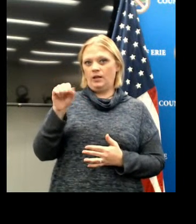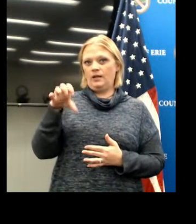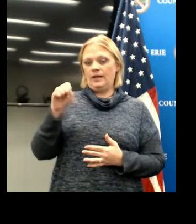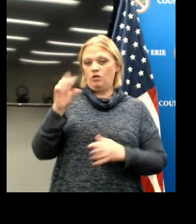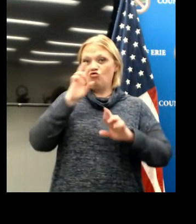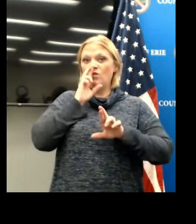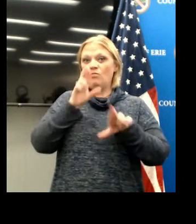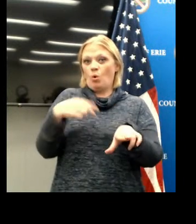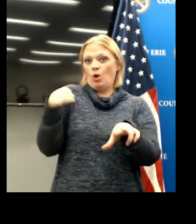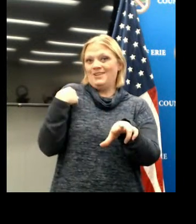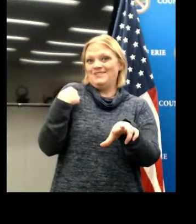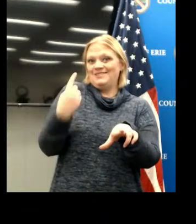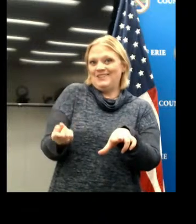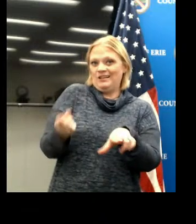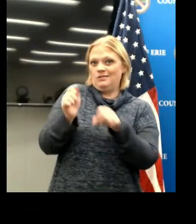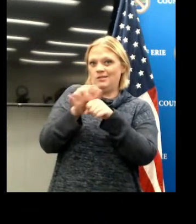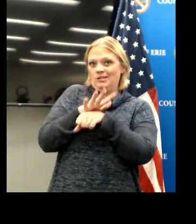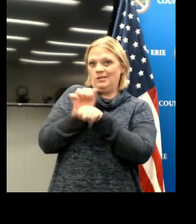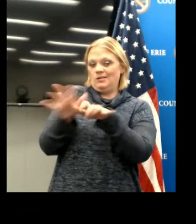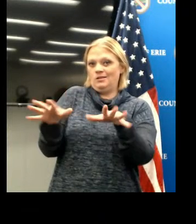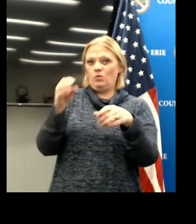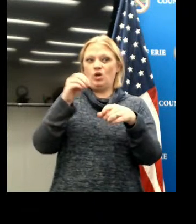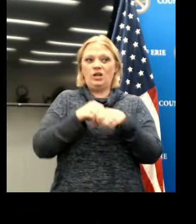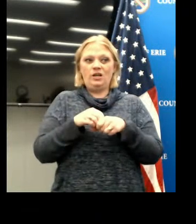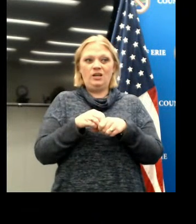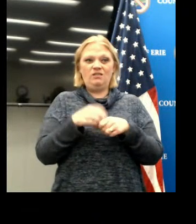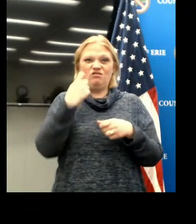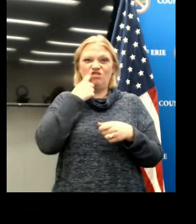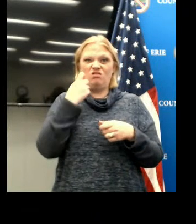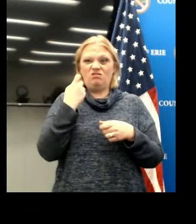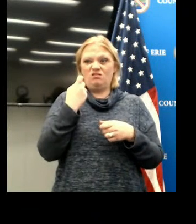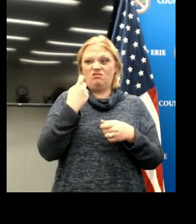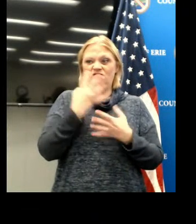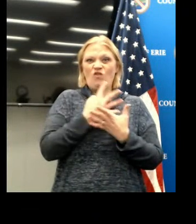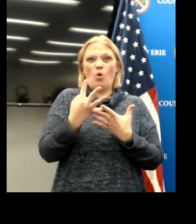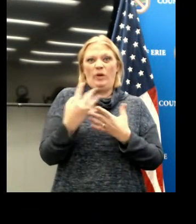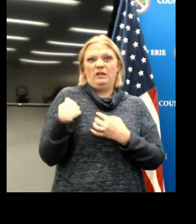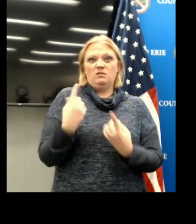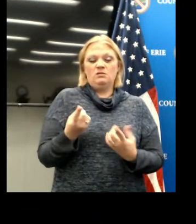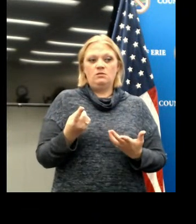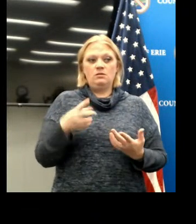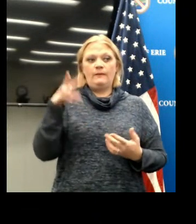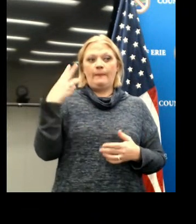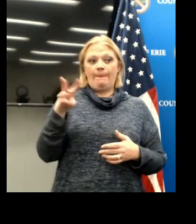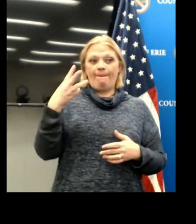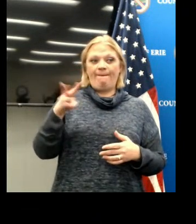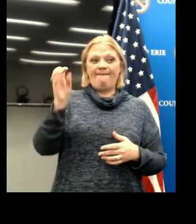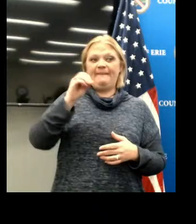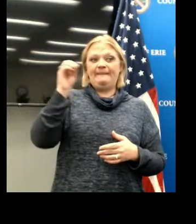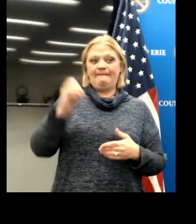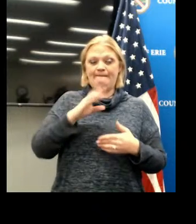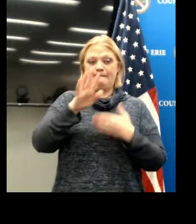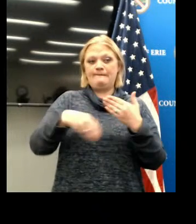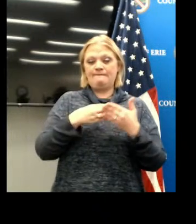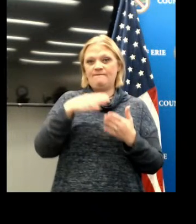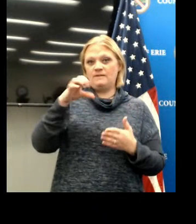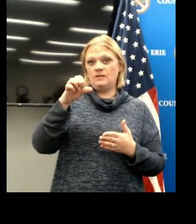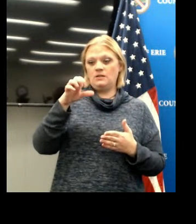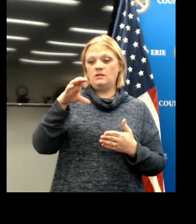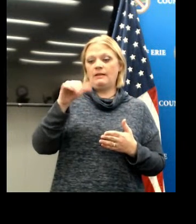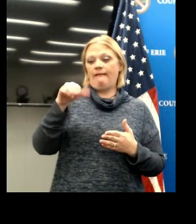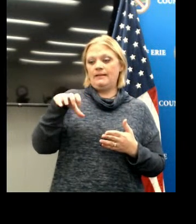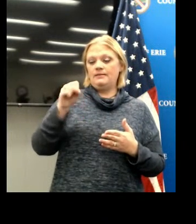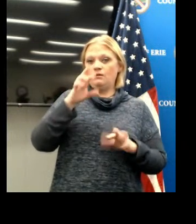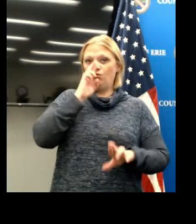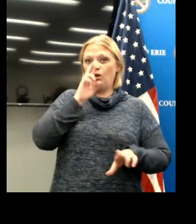the beginning of the pandemic were in the last 4 weeks, and 16% of all the cases reported in